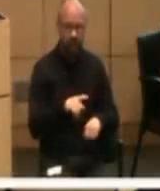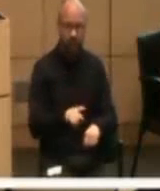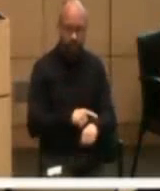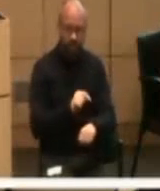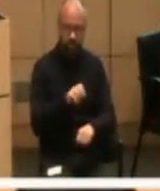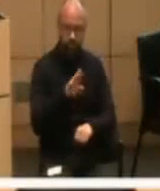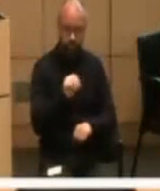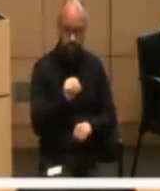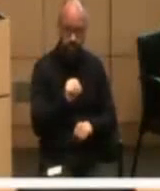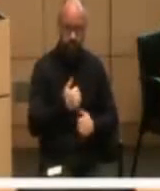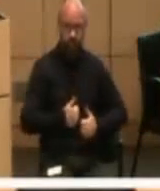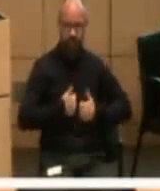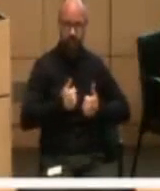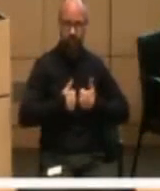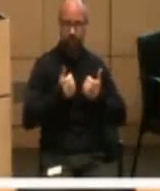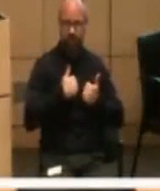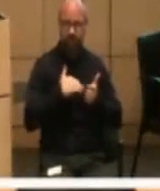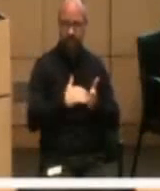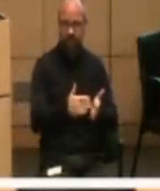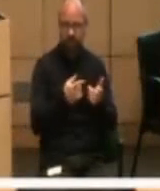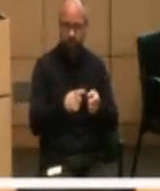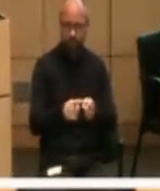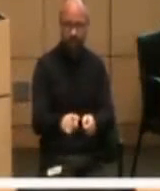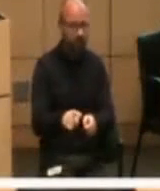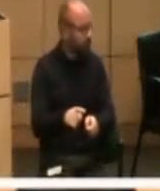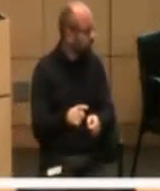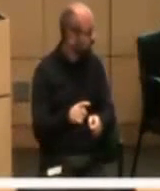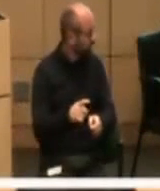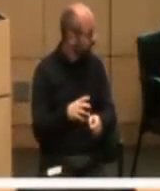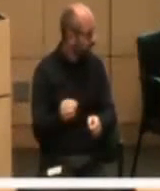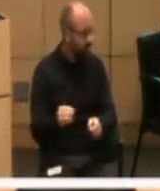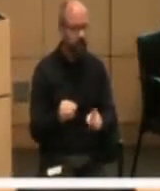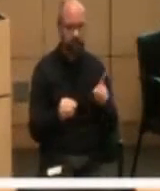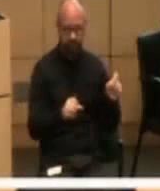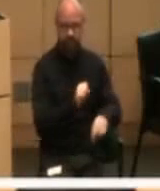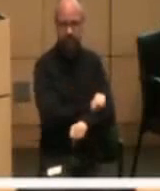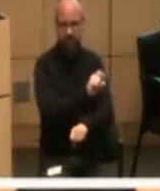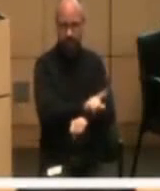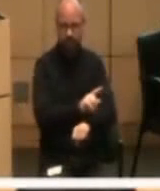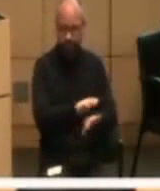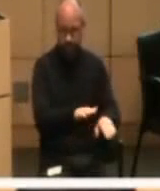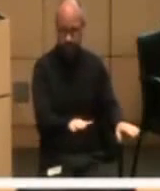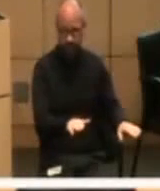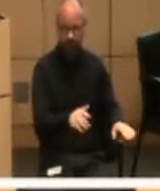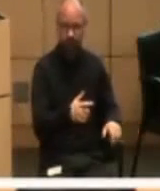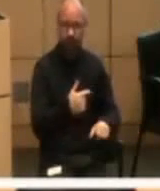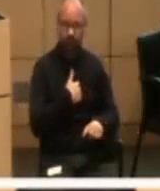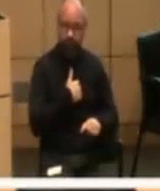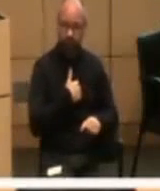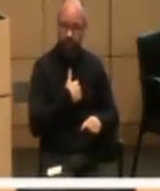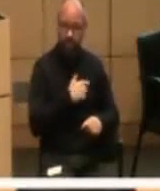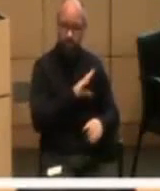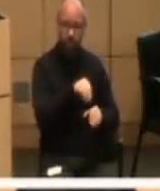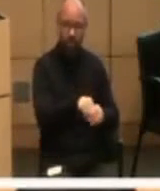survivorship study that's going on at Children's. And so I'm actually part of the group that tracks the ototoxicity of